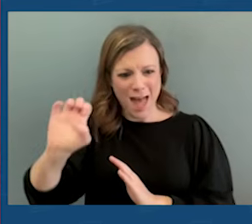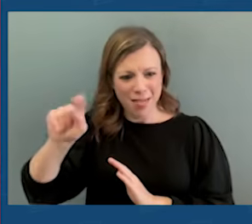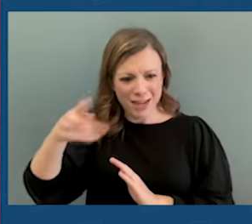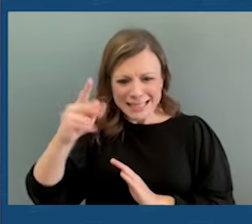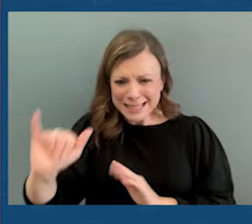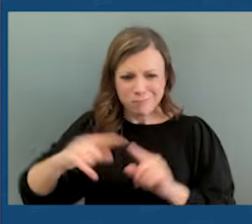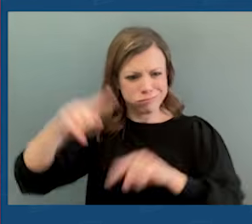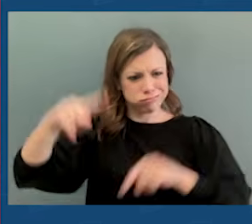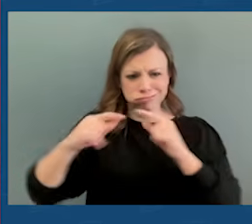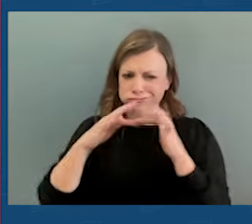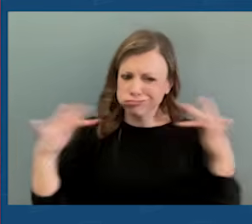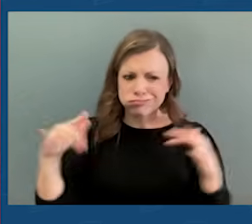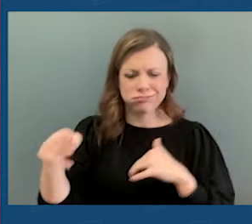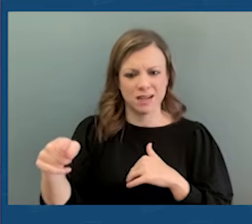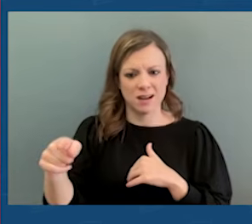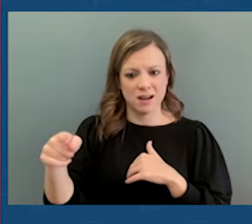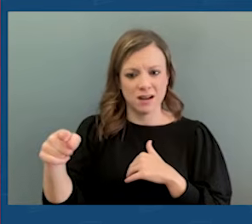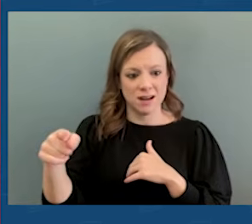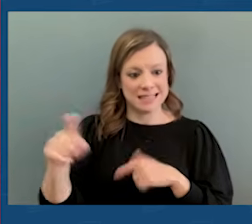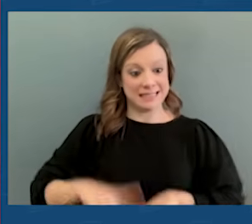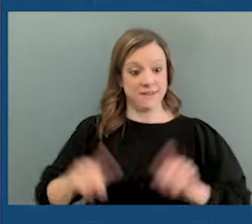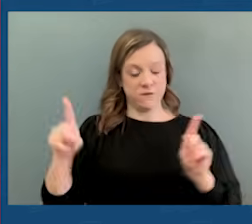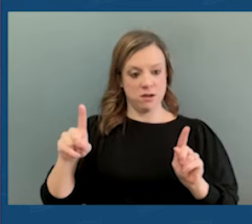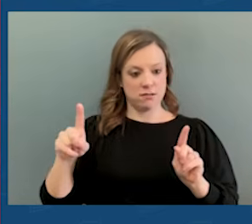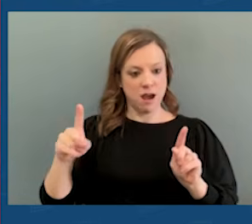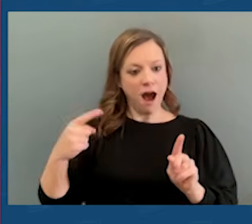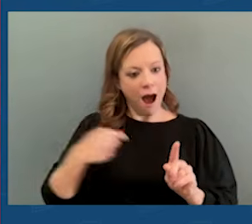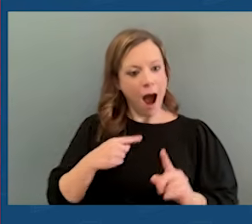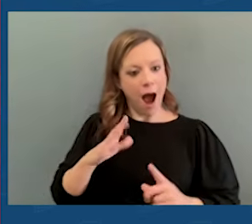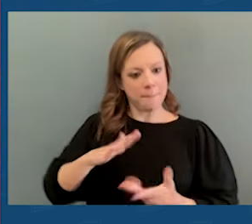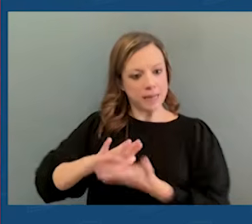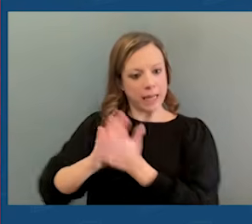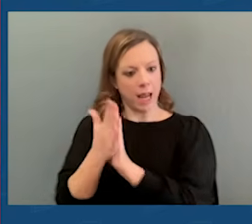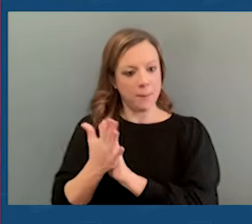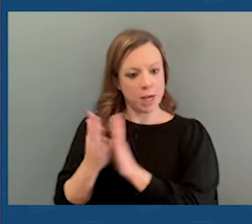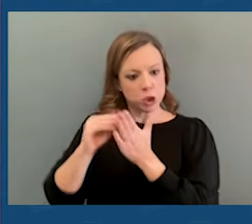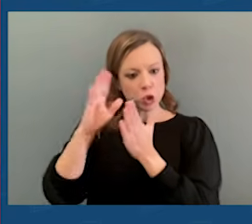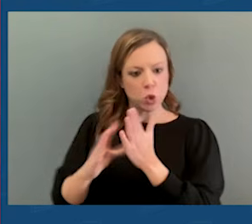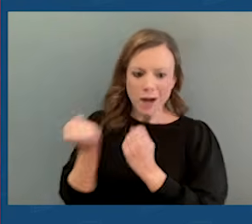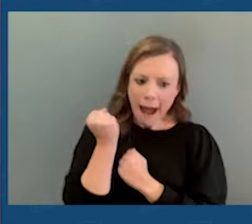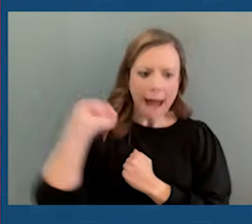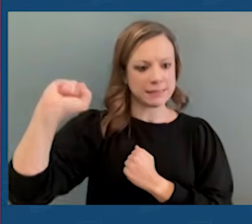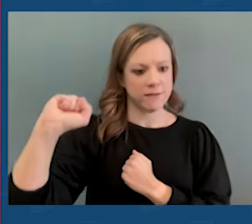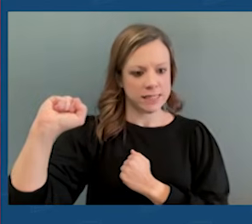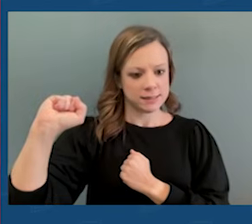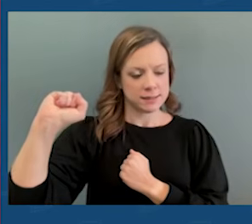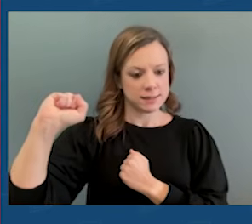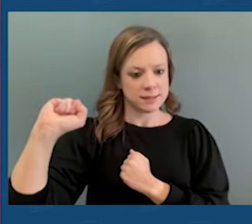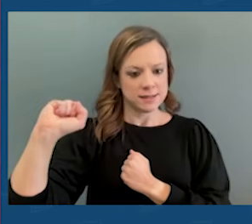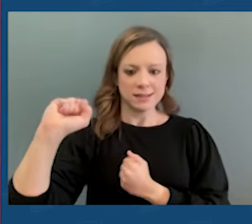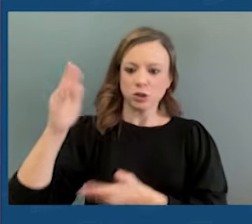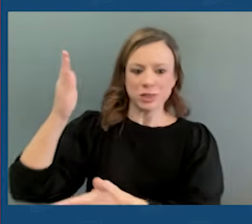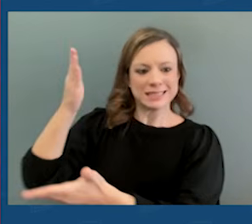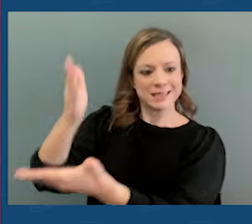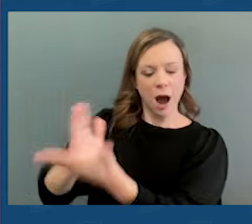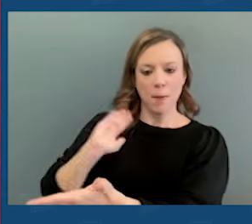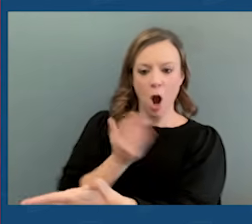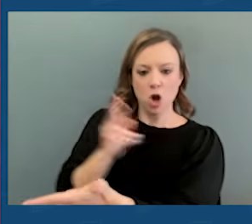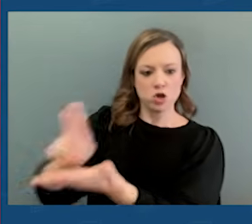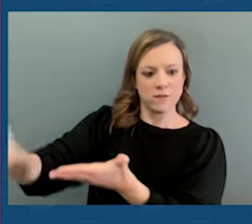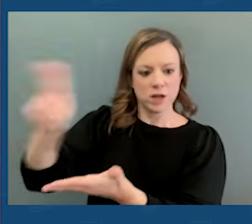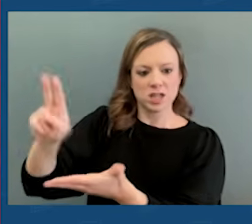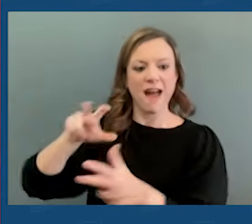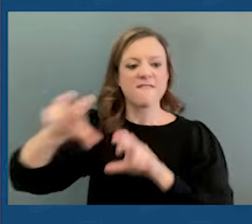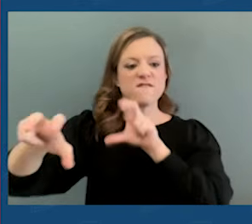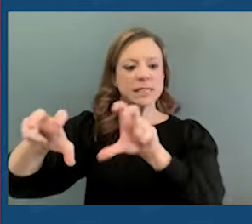that town. I became a student activist, fighting to stop our university from investing in companies doing